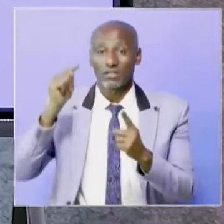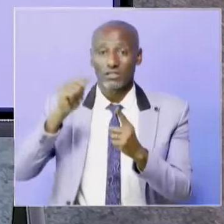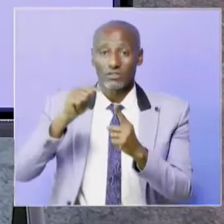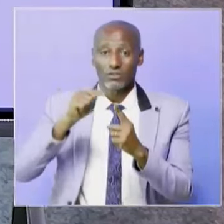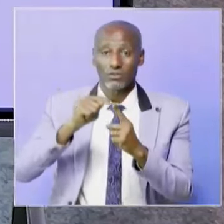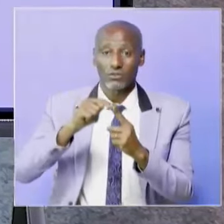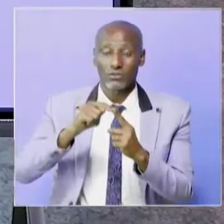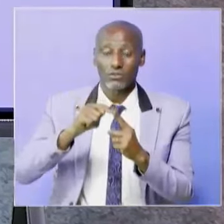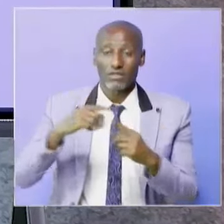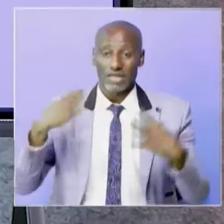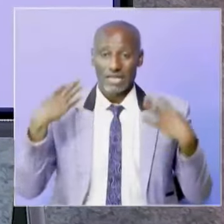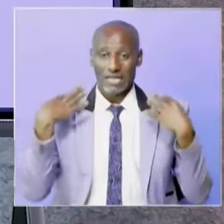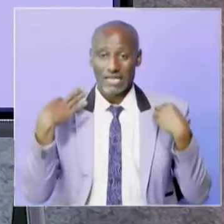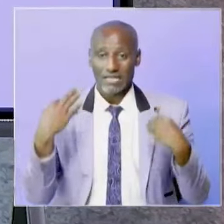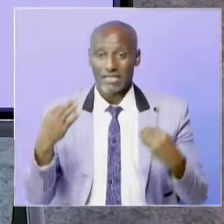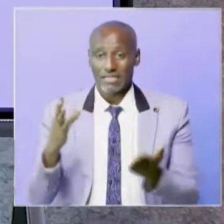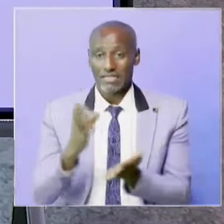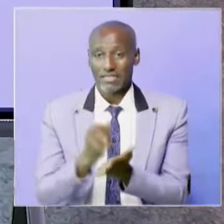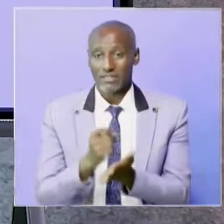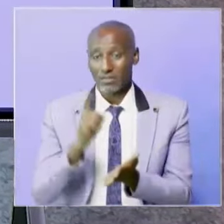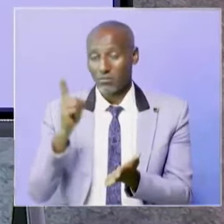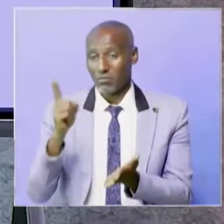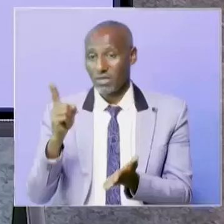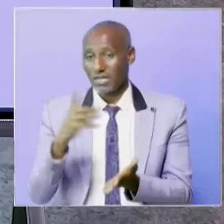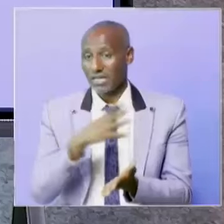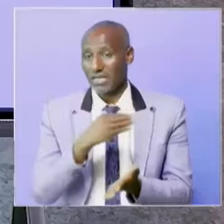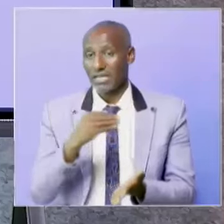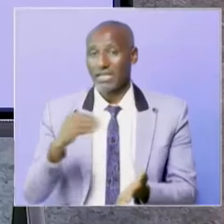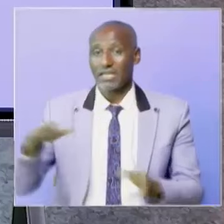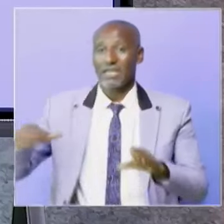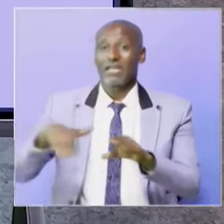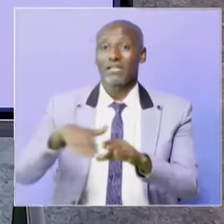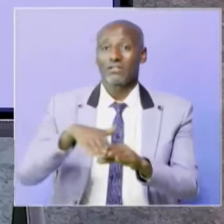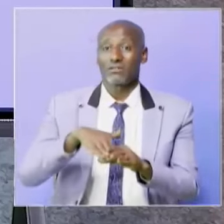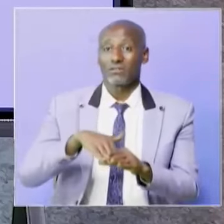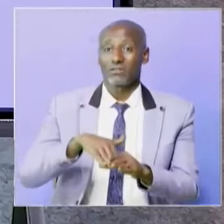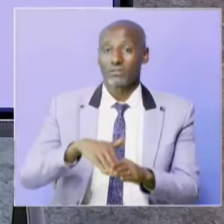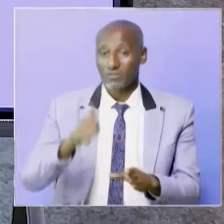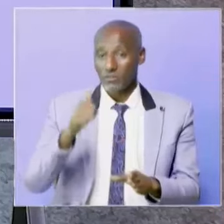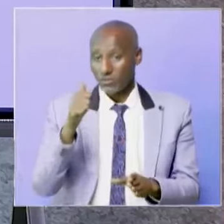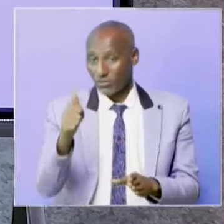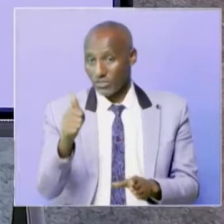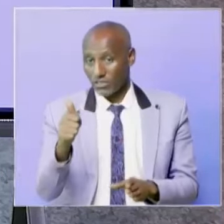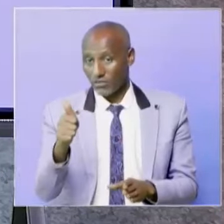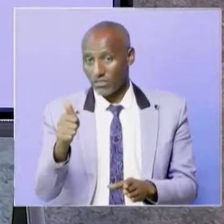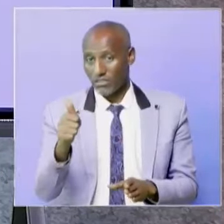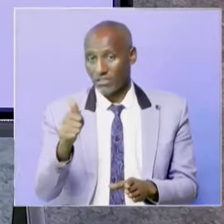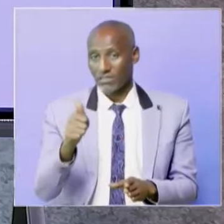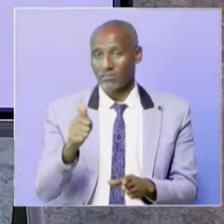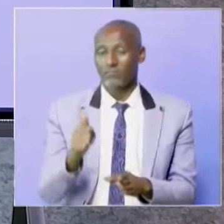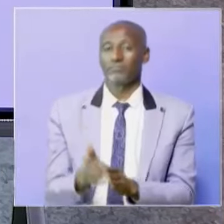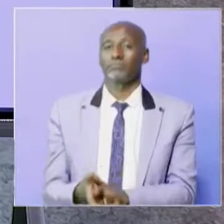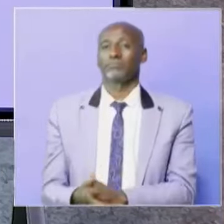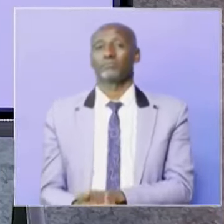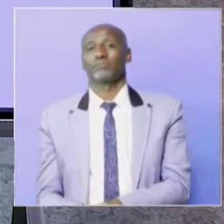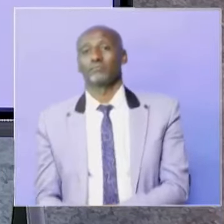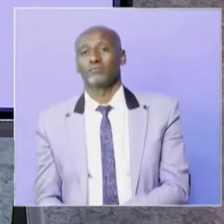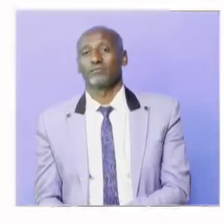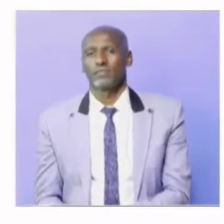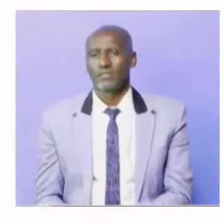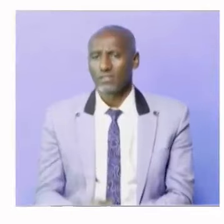someone and introduce yourself, okay? Thank you. I hope you are ready. Nice. So, student, do you know what